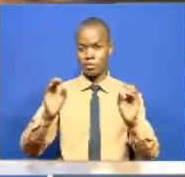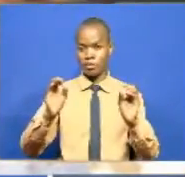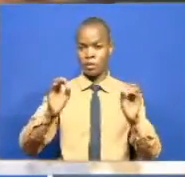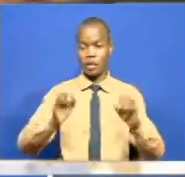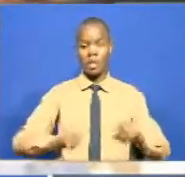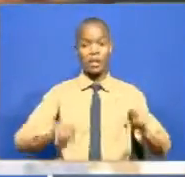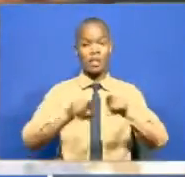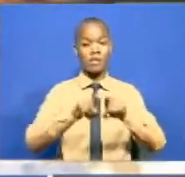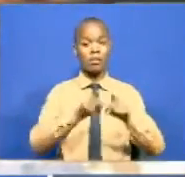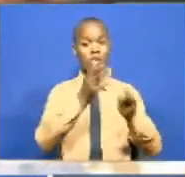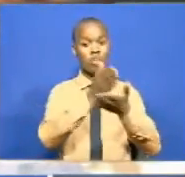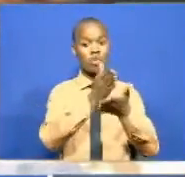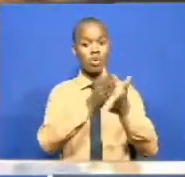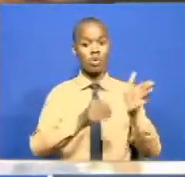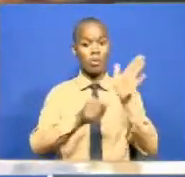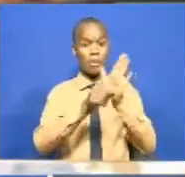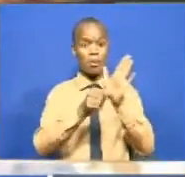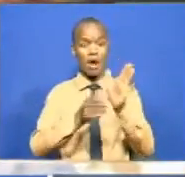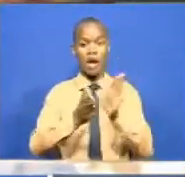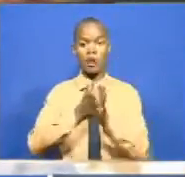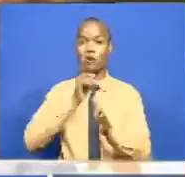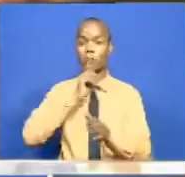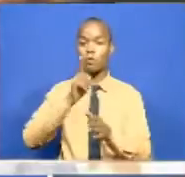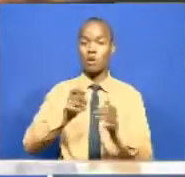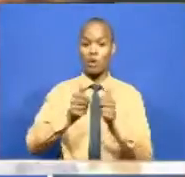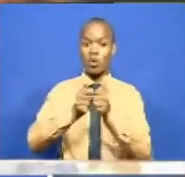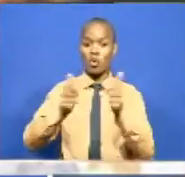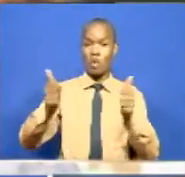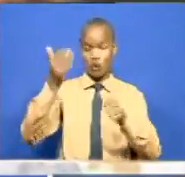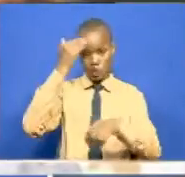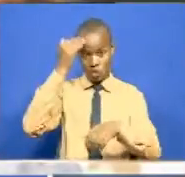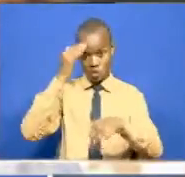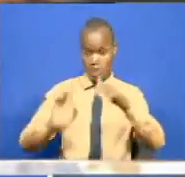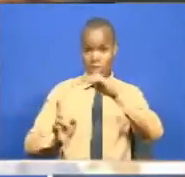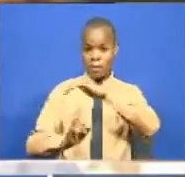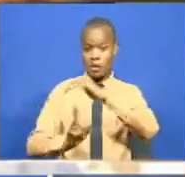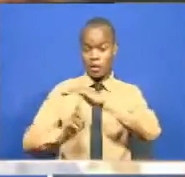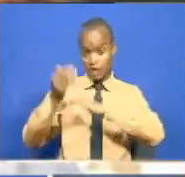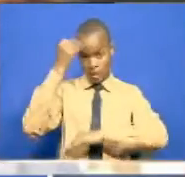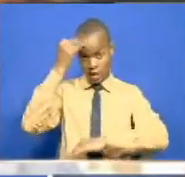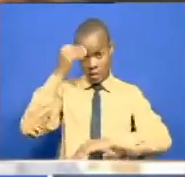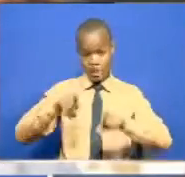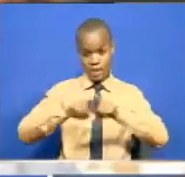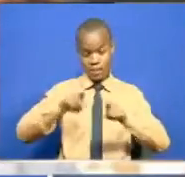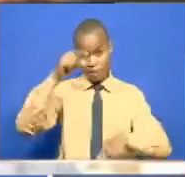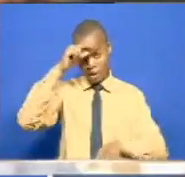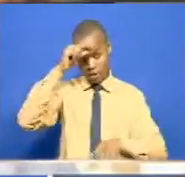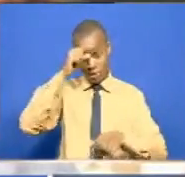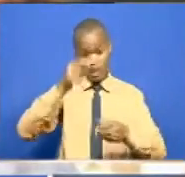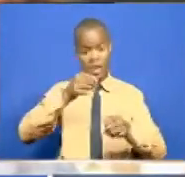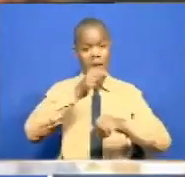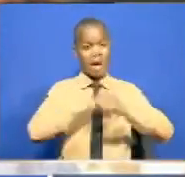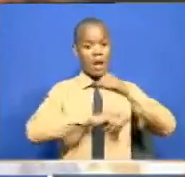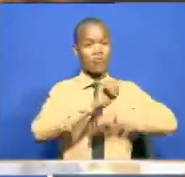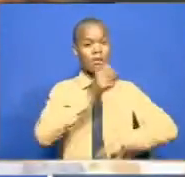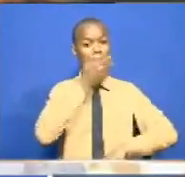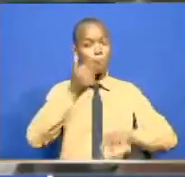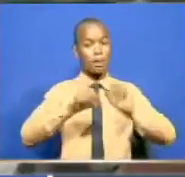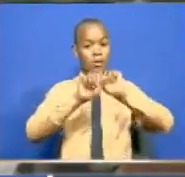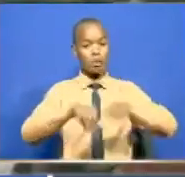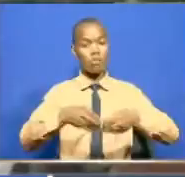This one is a problem, I'm sure, which is very well known to the Ministry of Education, and government is doing its best to resolve that